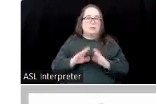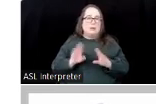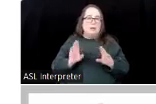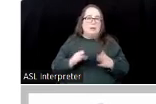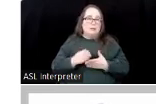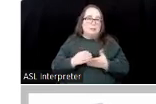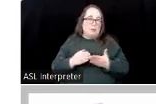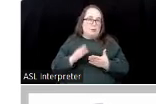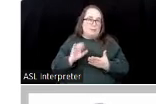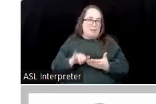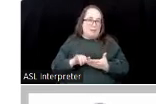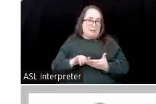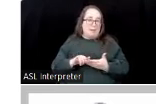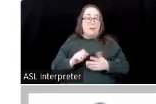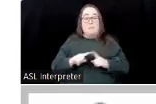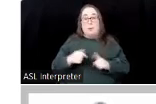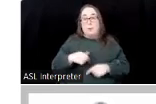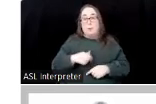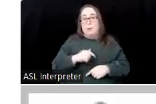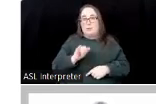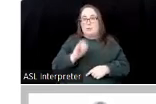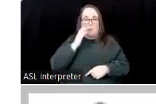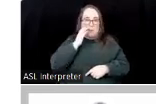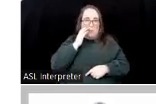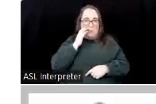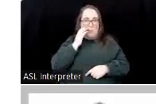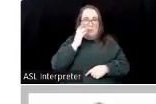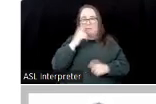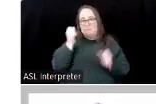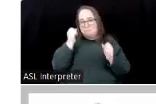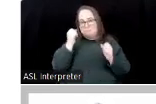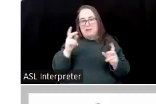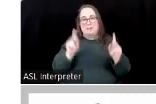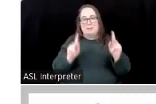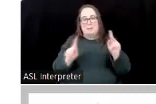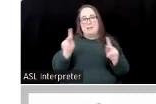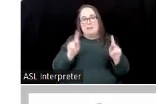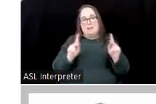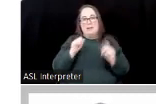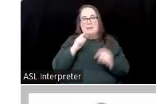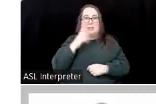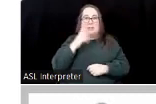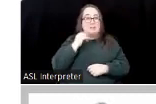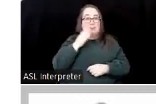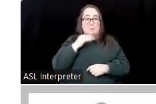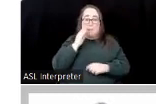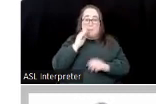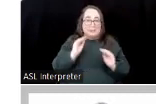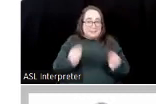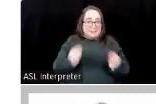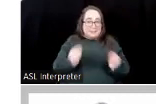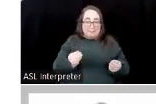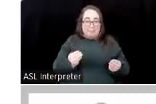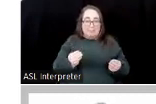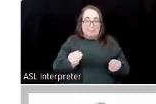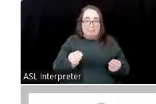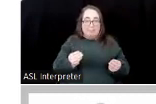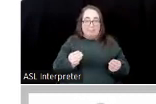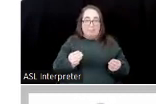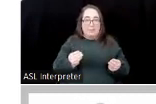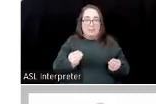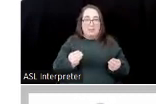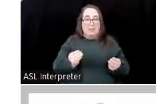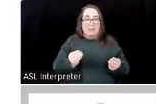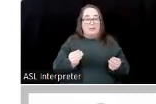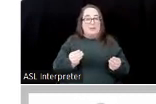of that equation, but we also know that for many people who are experiencing homelessness, who are leaving institutional settings and